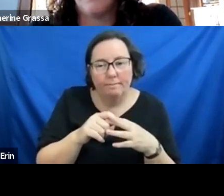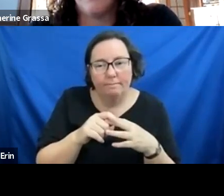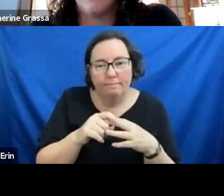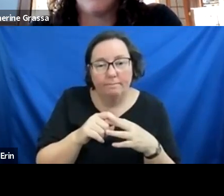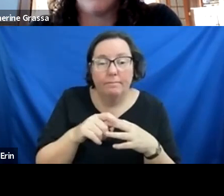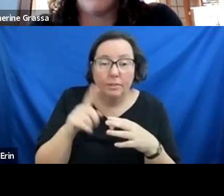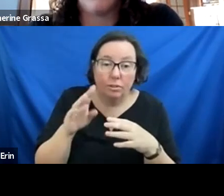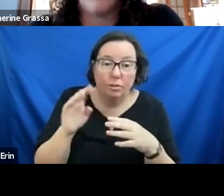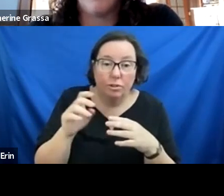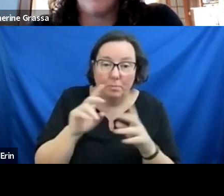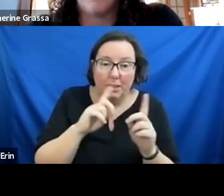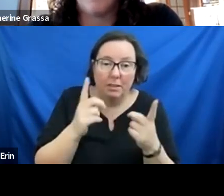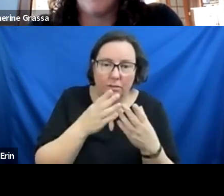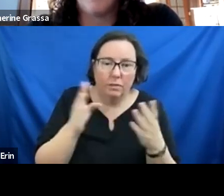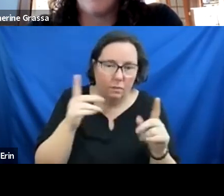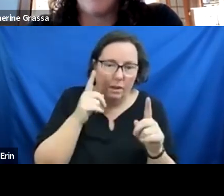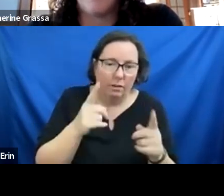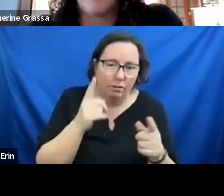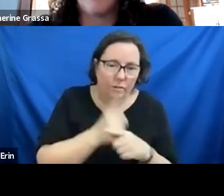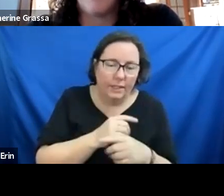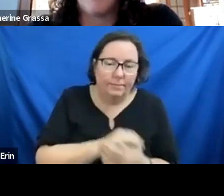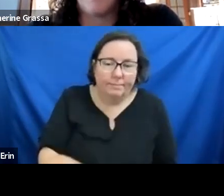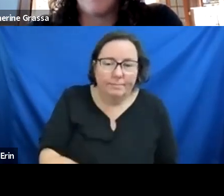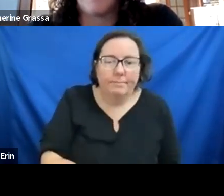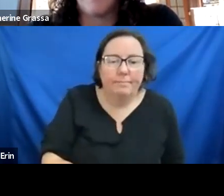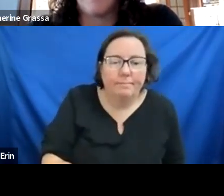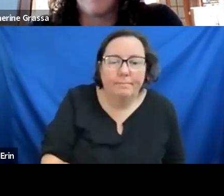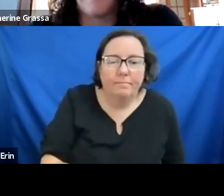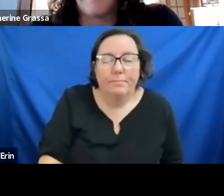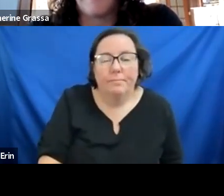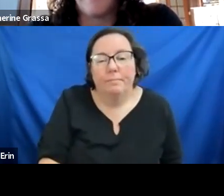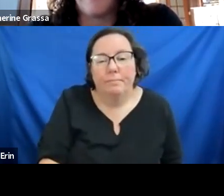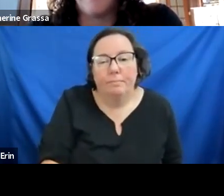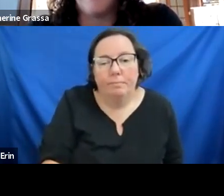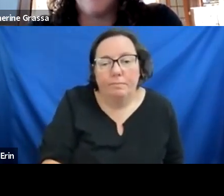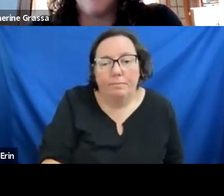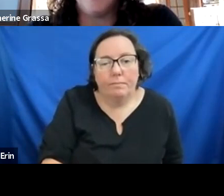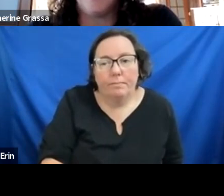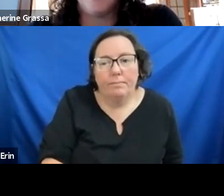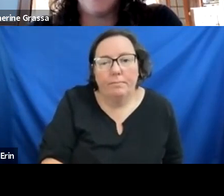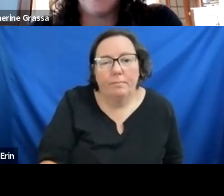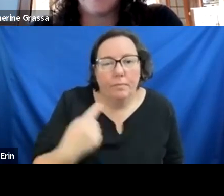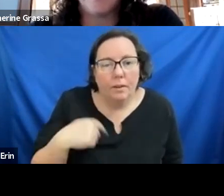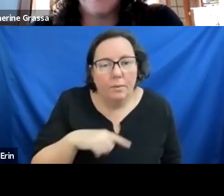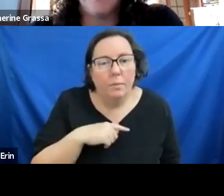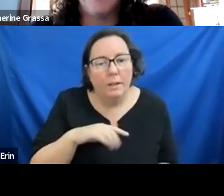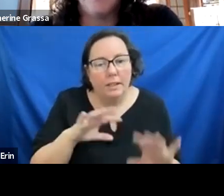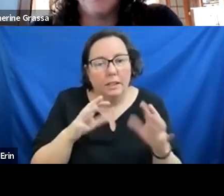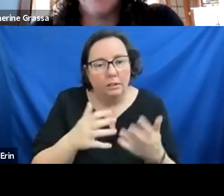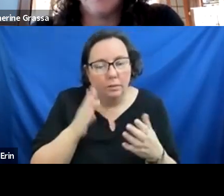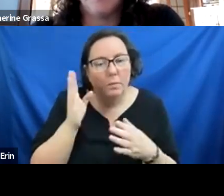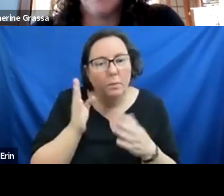should be a district initiative. I mean, I think we will, as a group,